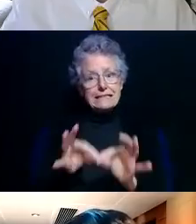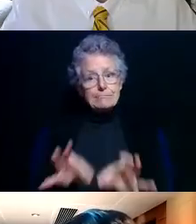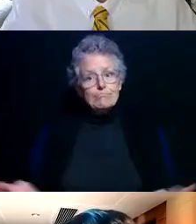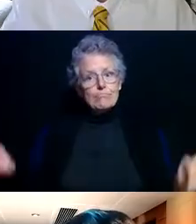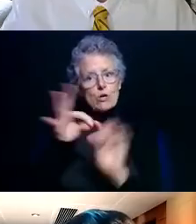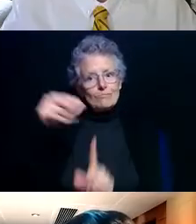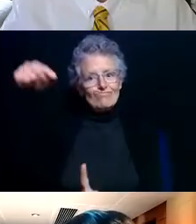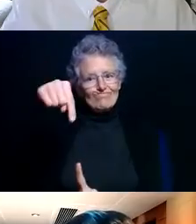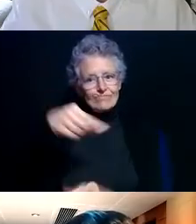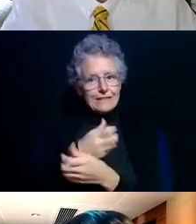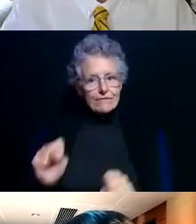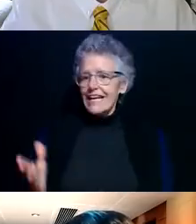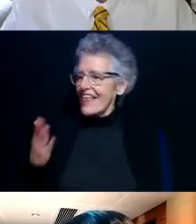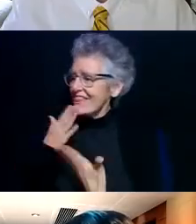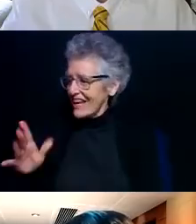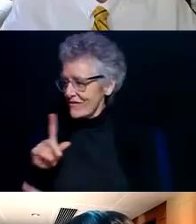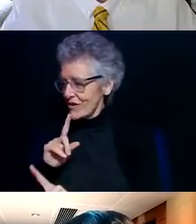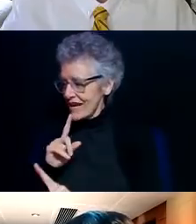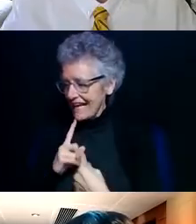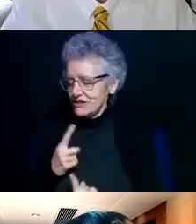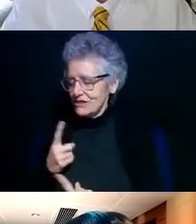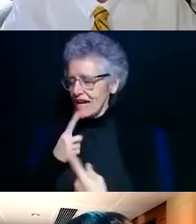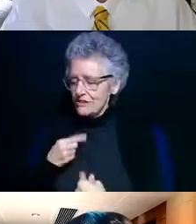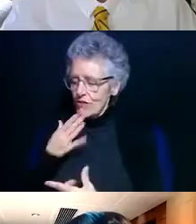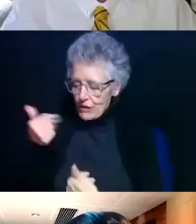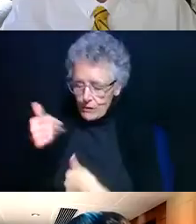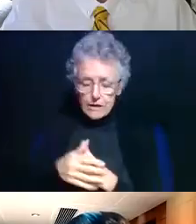Okay, thank you for that. And another question.